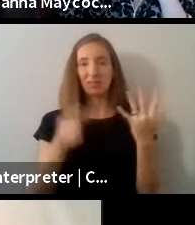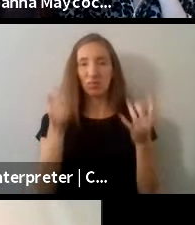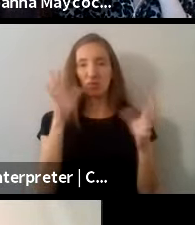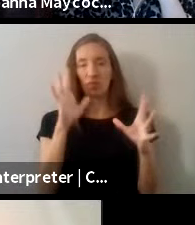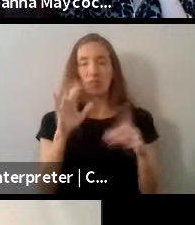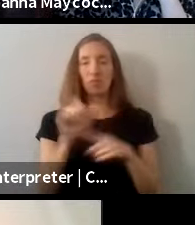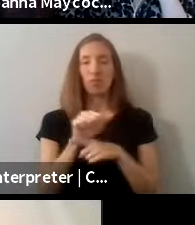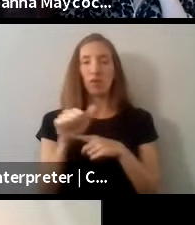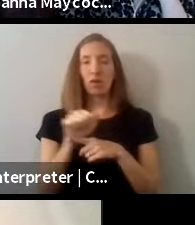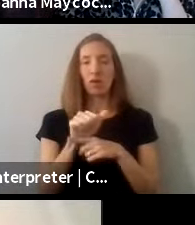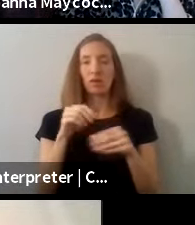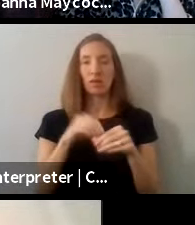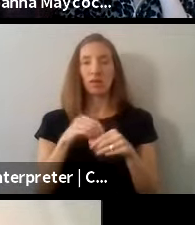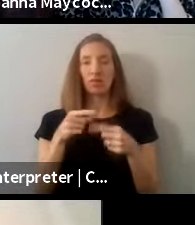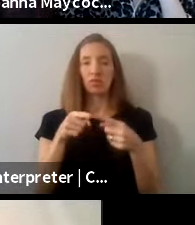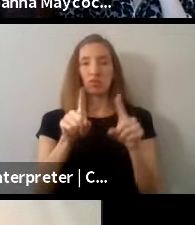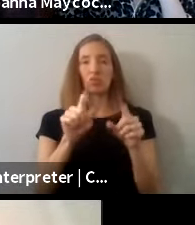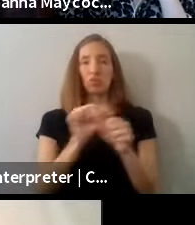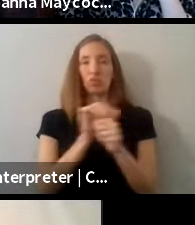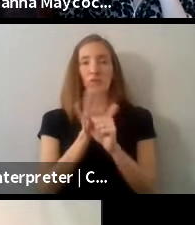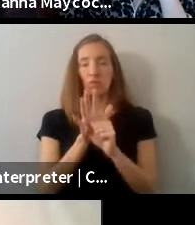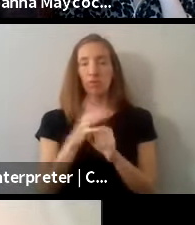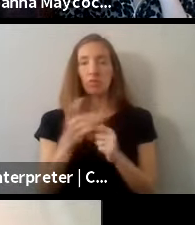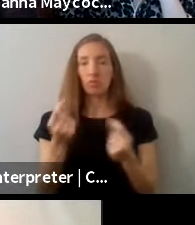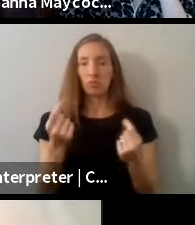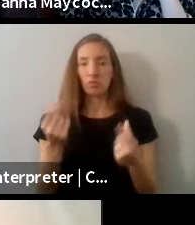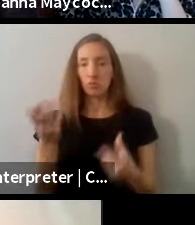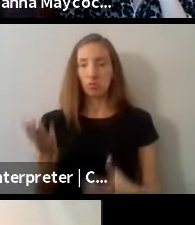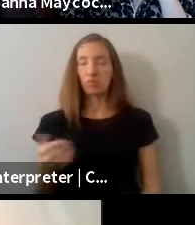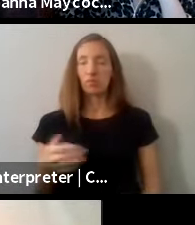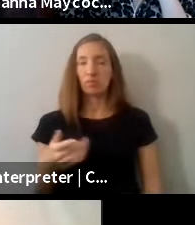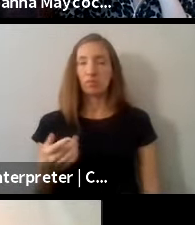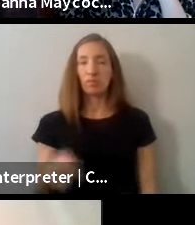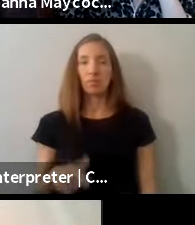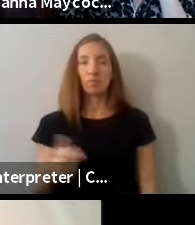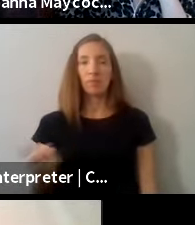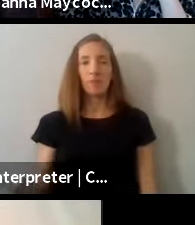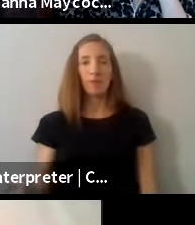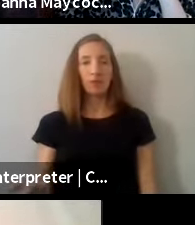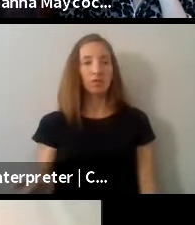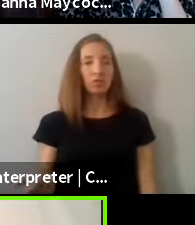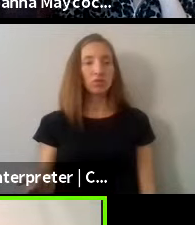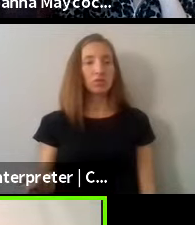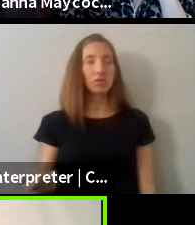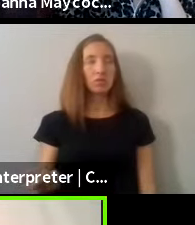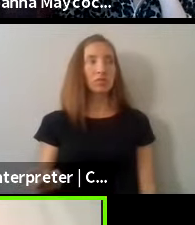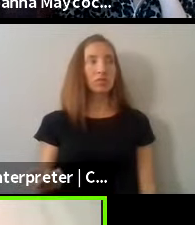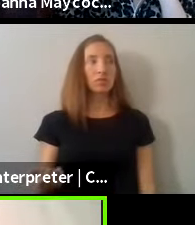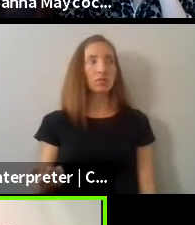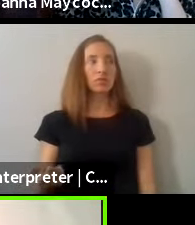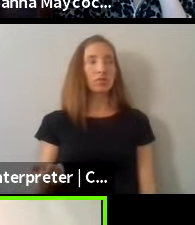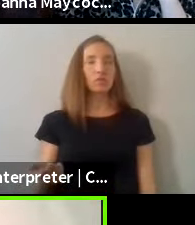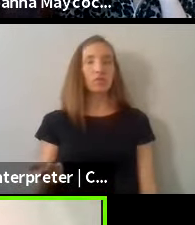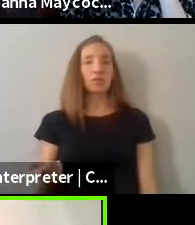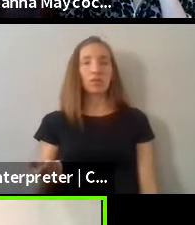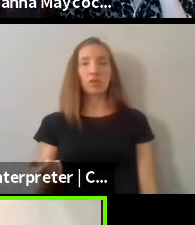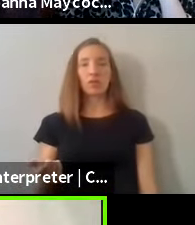of COVID-19? Over to you, Deputy Minister. Thank you very much, Sarah.